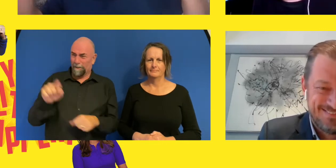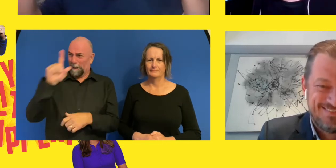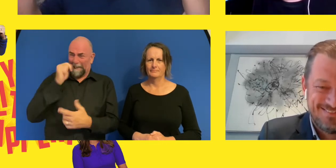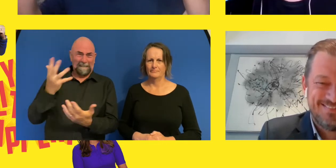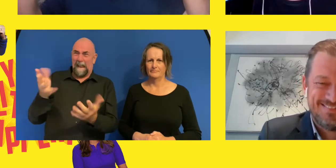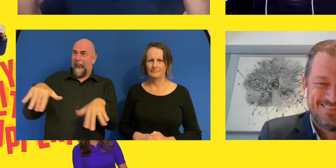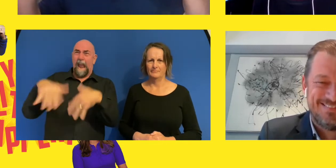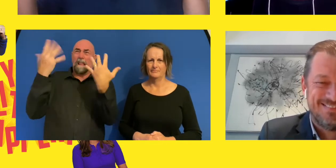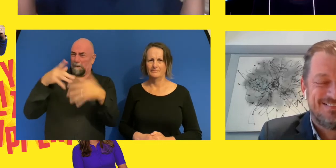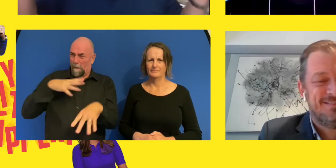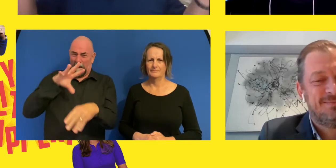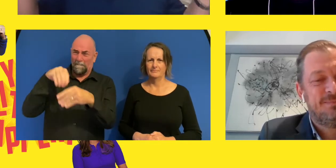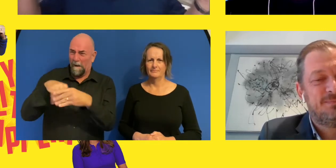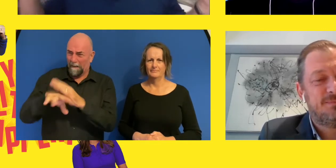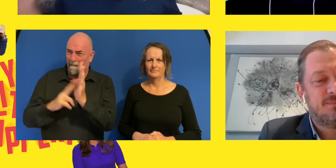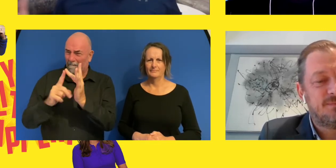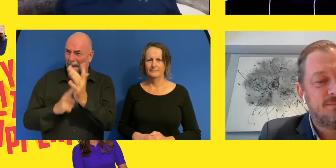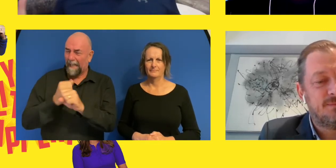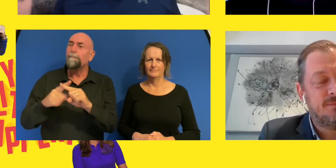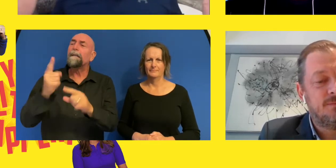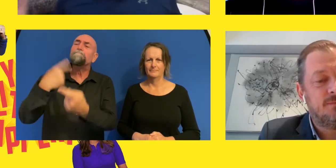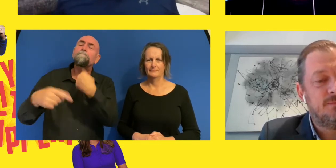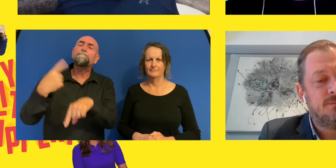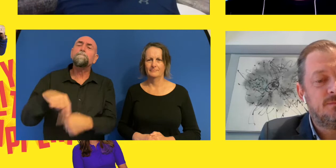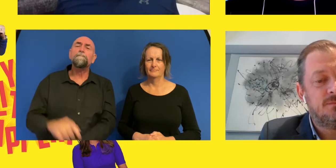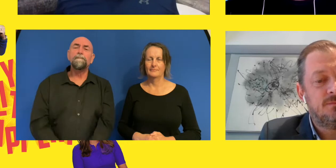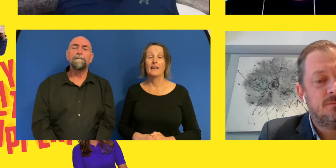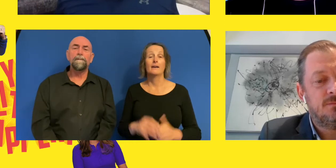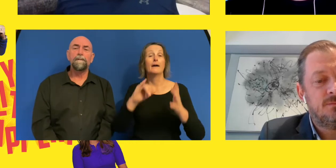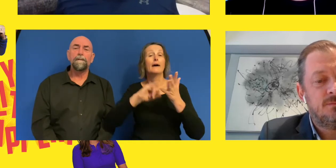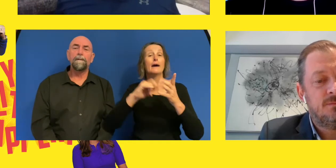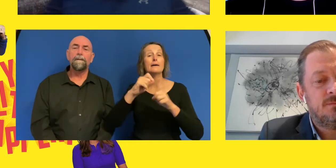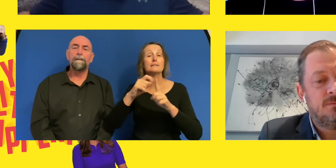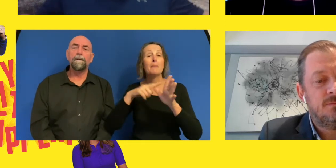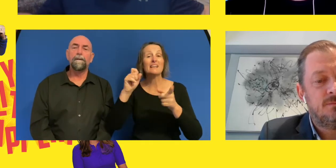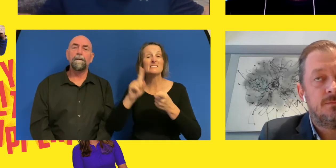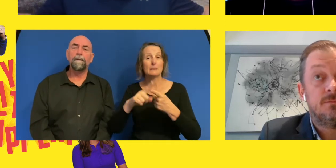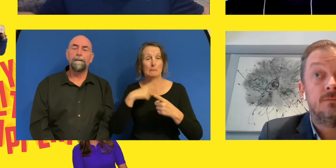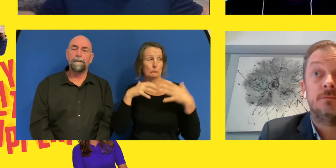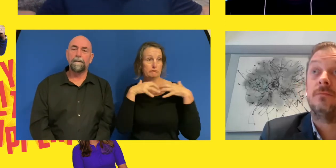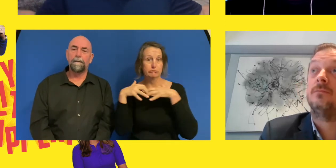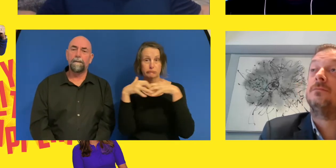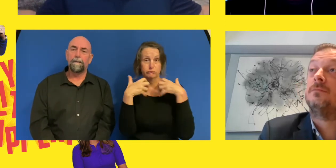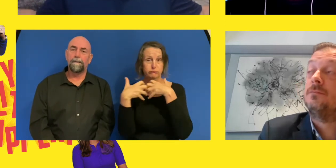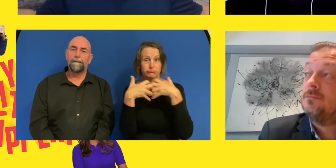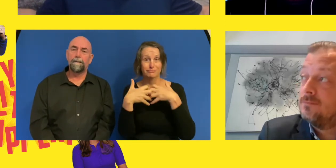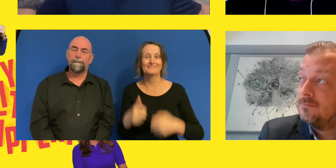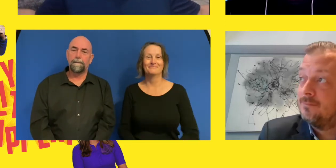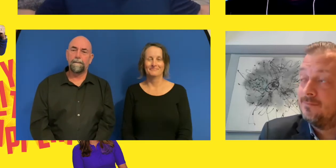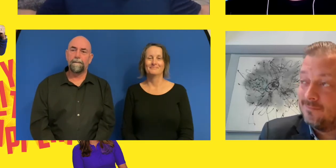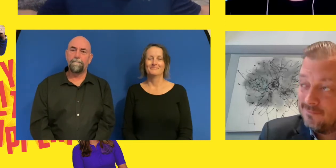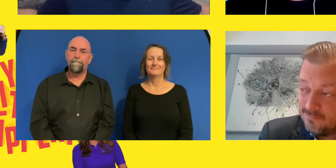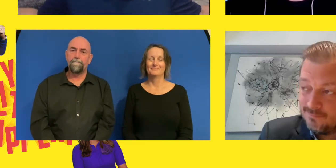handle. Andrew, what do you wish that you had in the village but you can't get? You're president. I'm pretty sure you can get anything